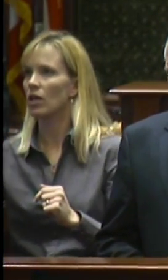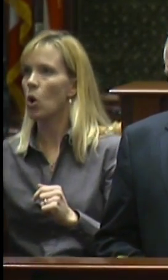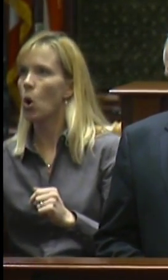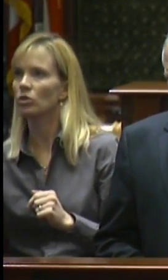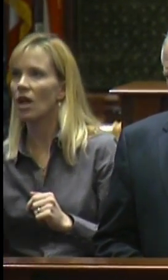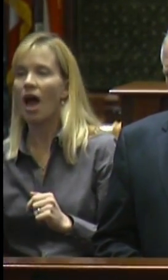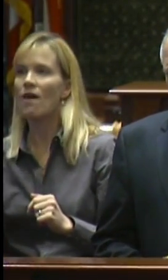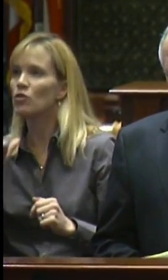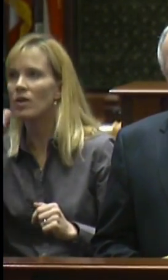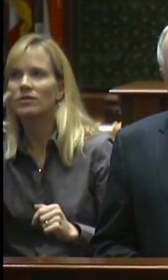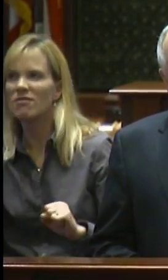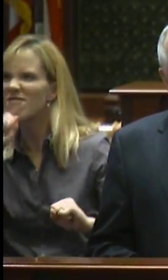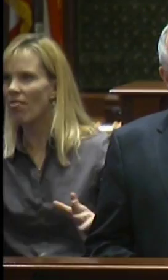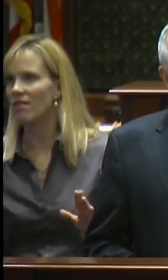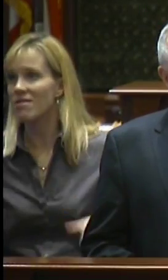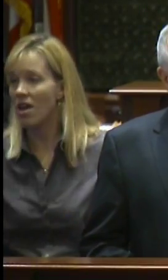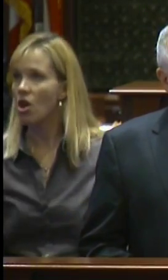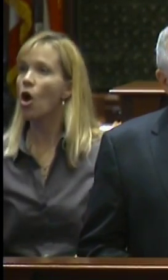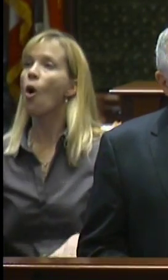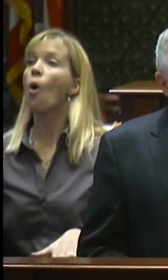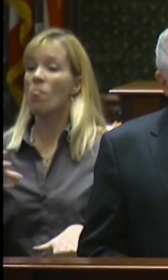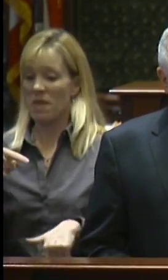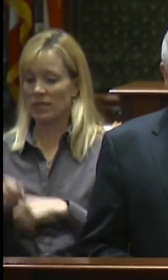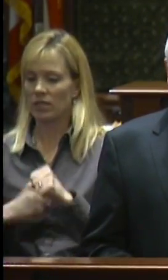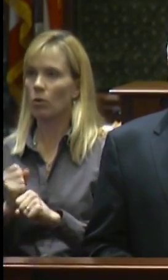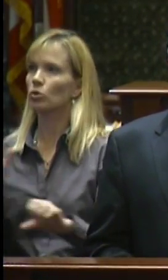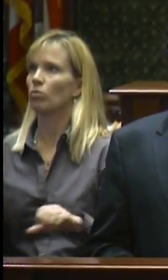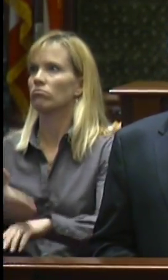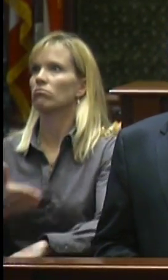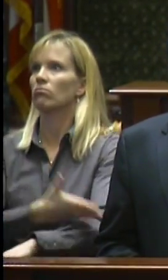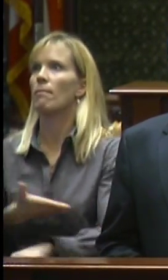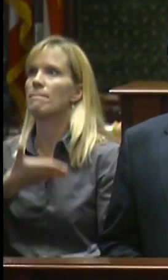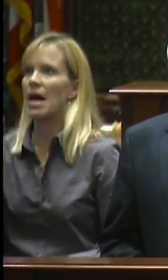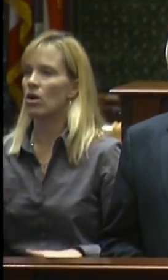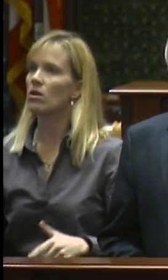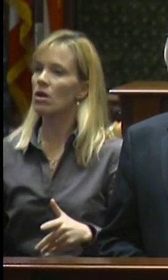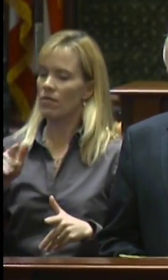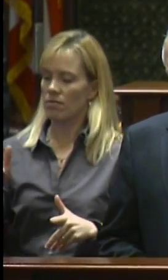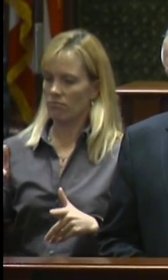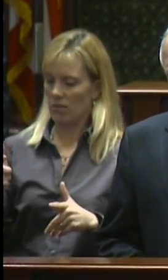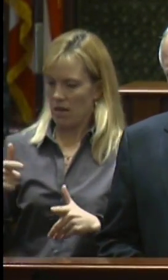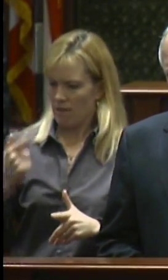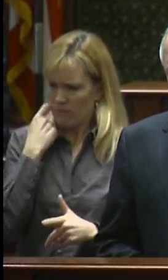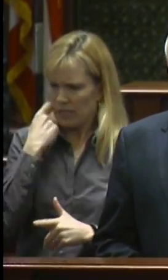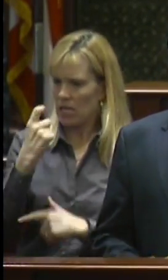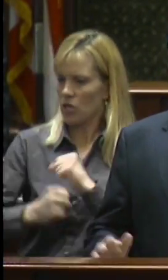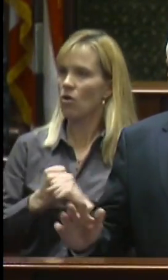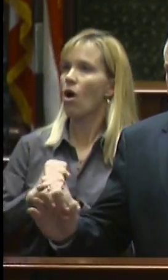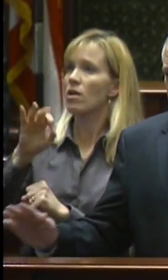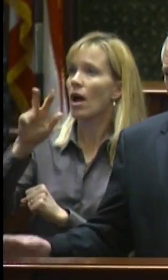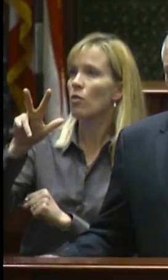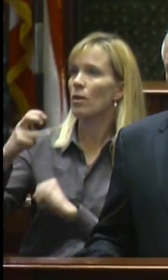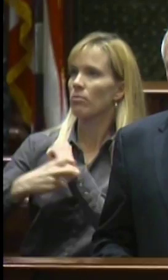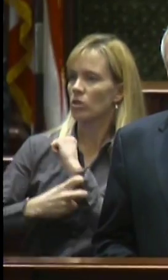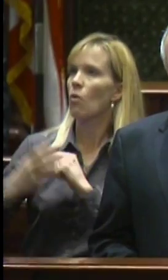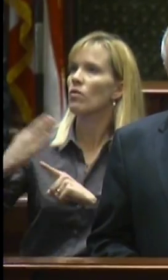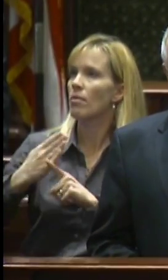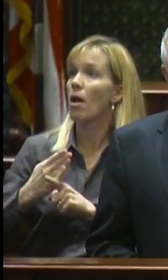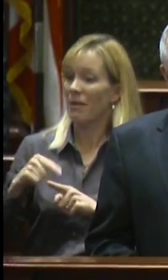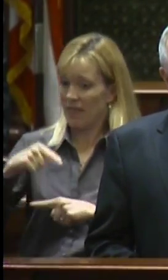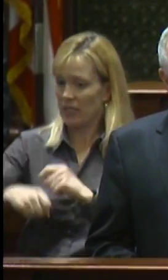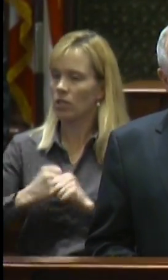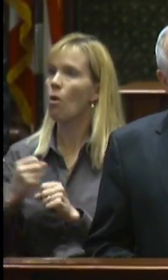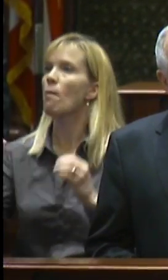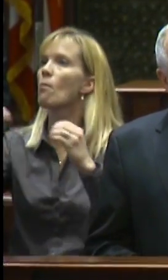seen nothing yet. In the coming year, we're going to do even more. We repaired 93 bridges this past year. We want to do more in the coming